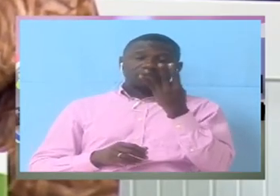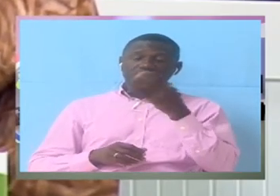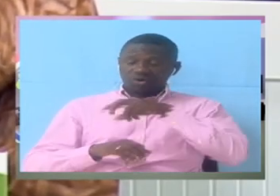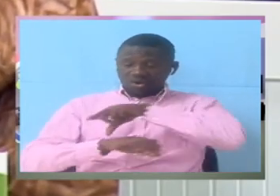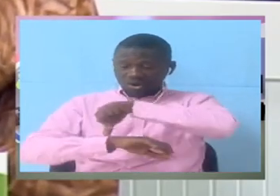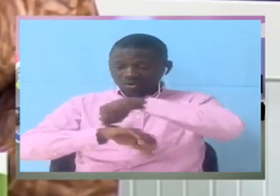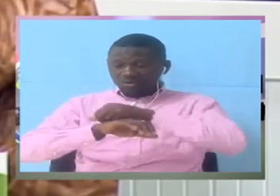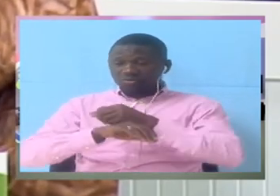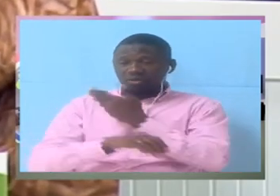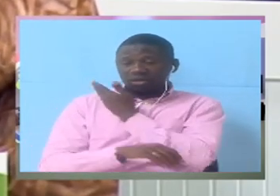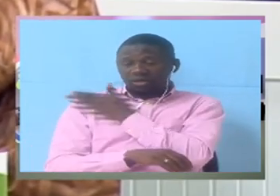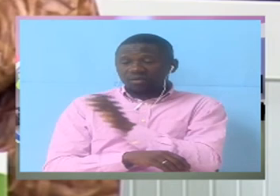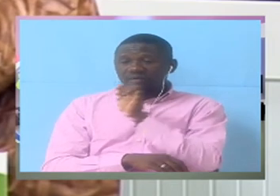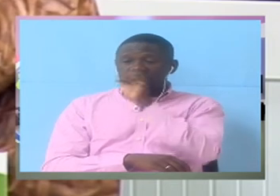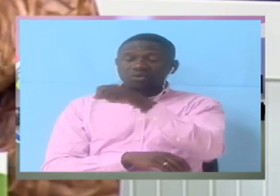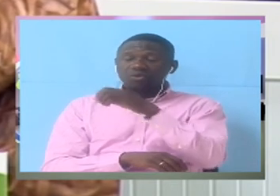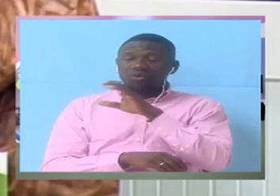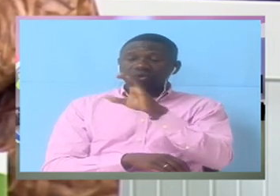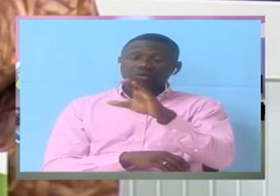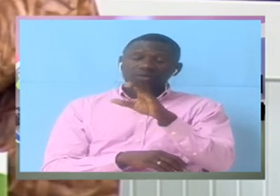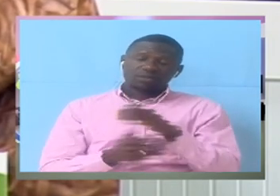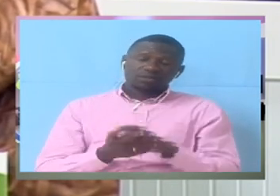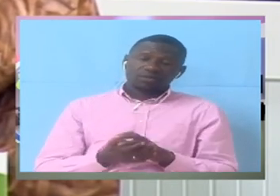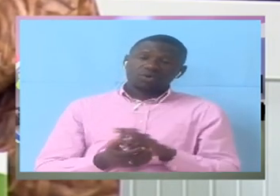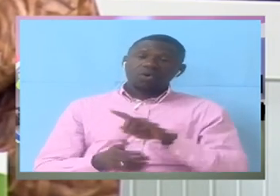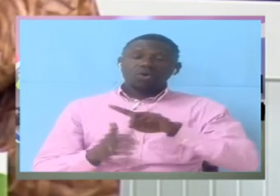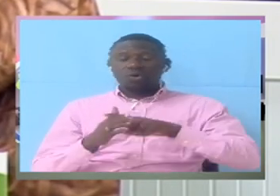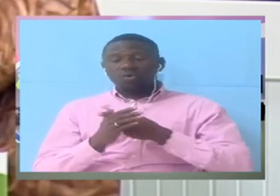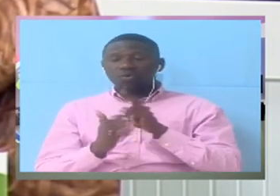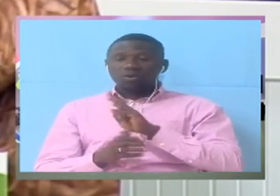we'll leave your country. What do you want to do?